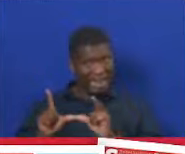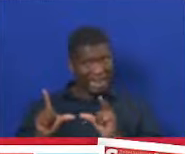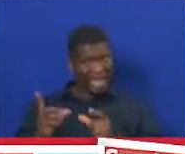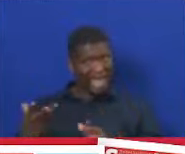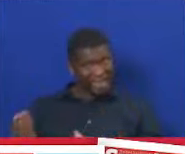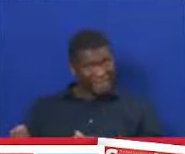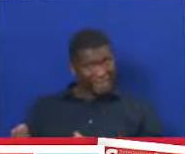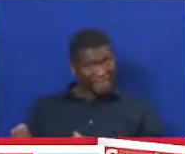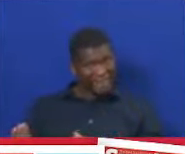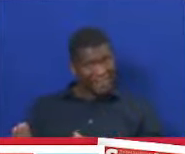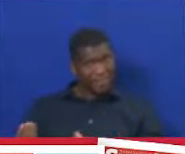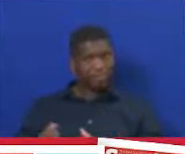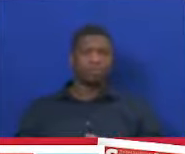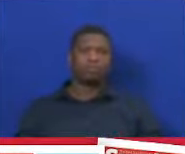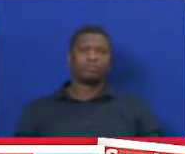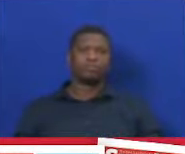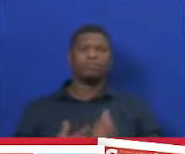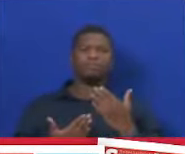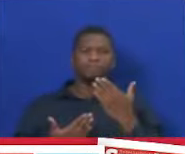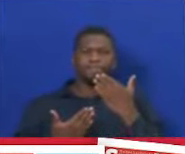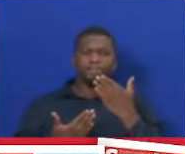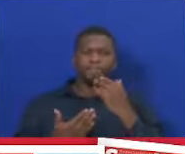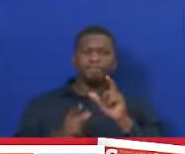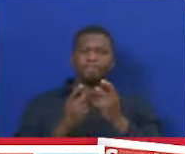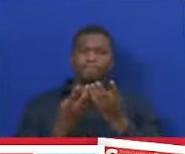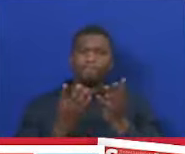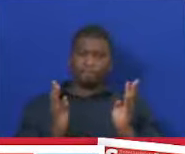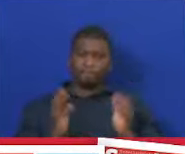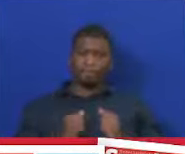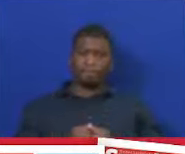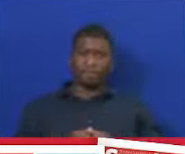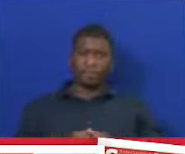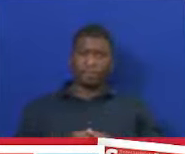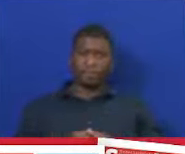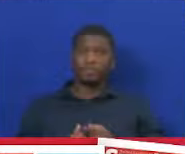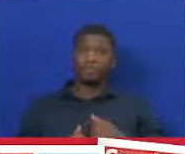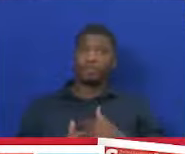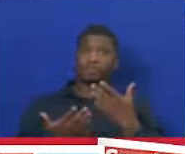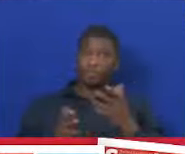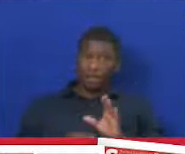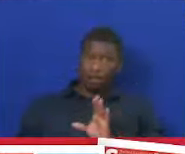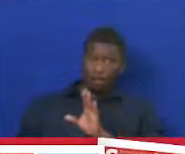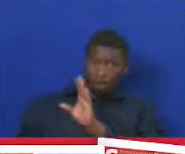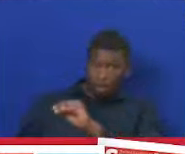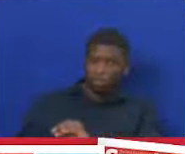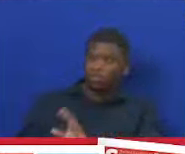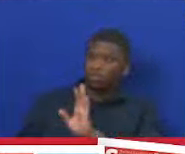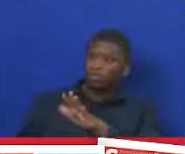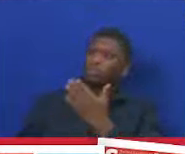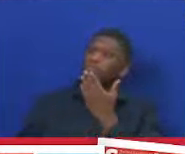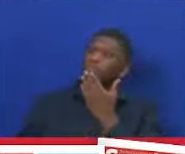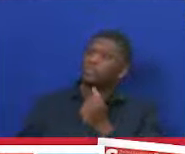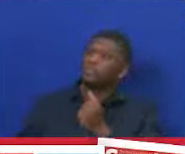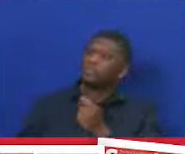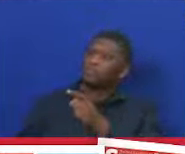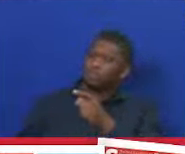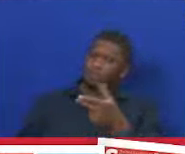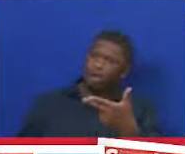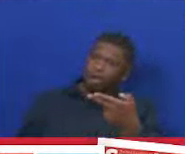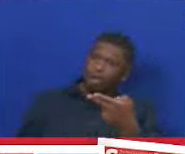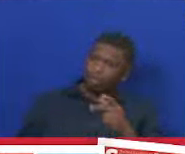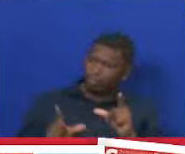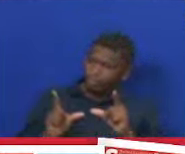Thank you, commissioners. I did request him to show me his firearm license, and